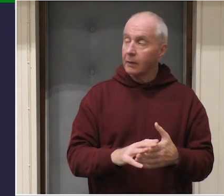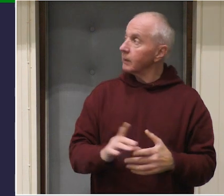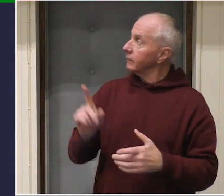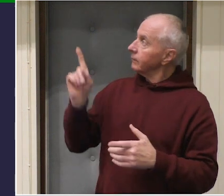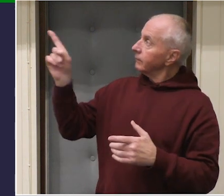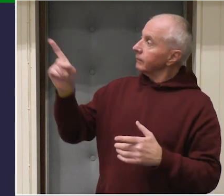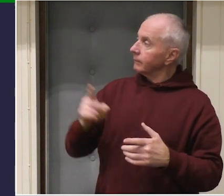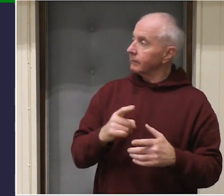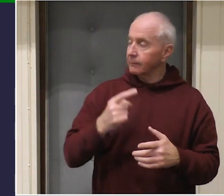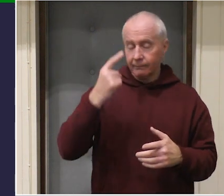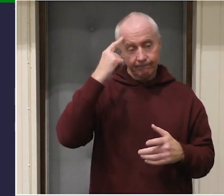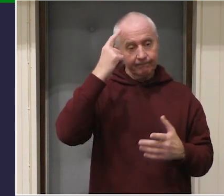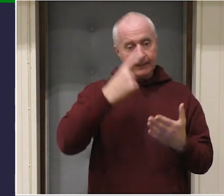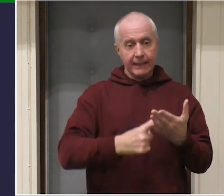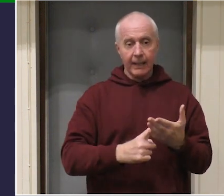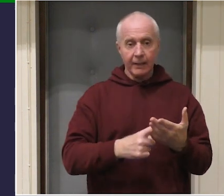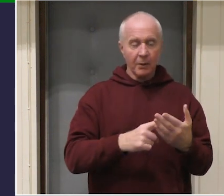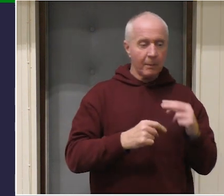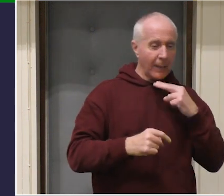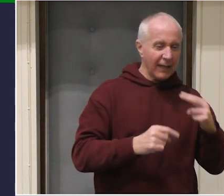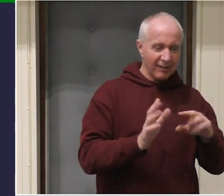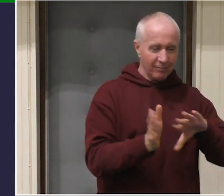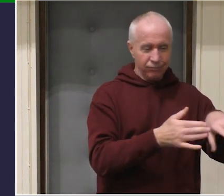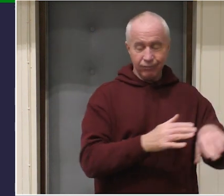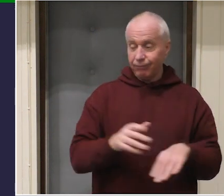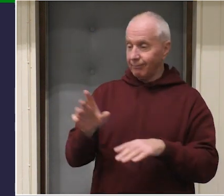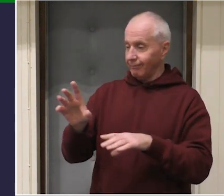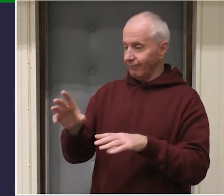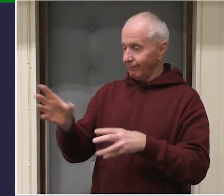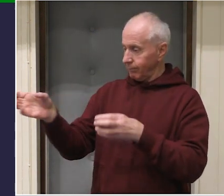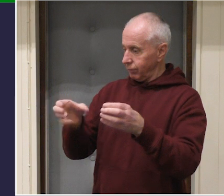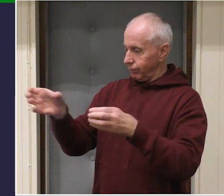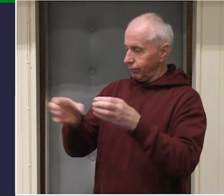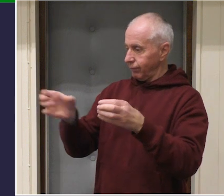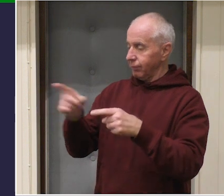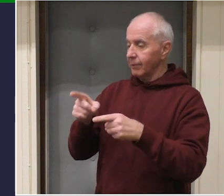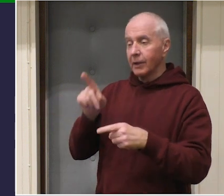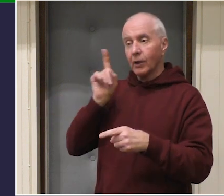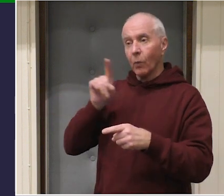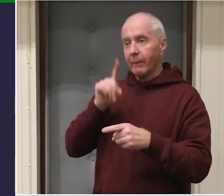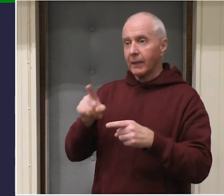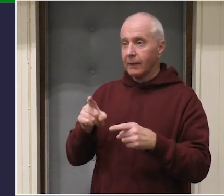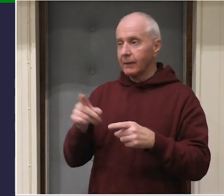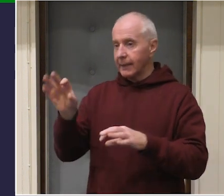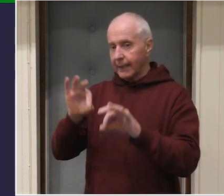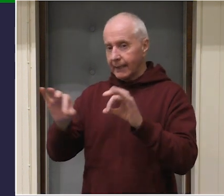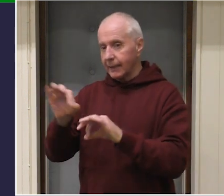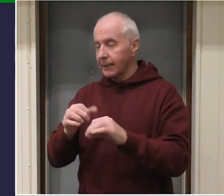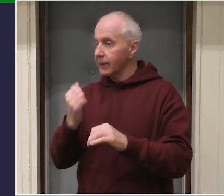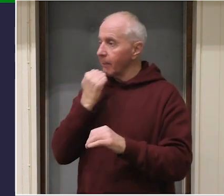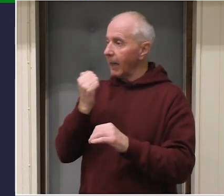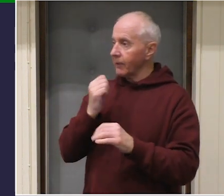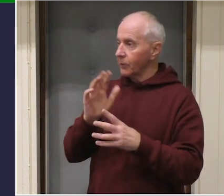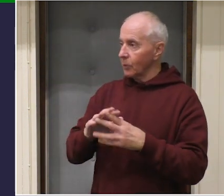rubbish. Women would be better. So he hired a pile of female scientists, mathematician, astronomer types to